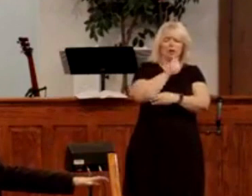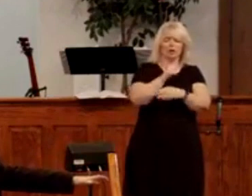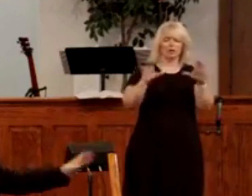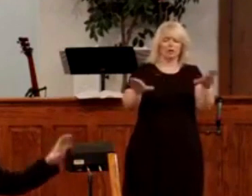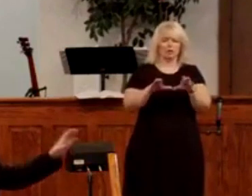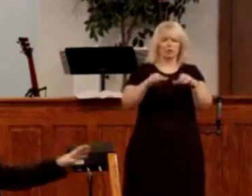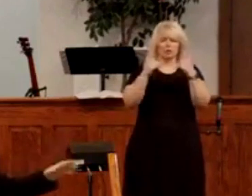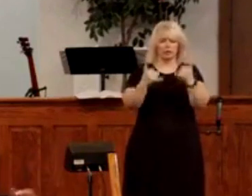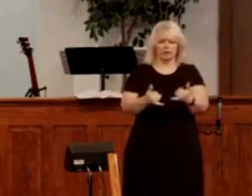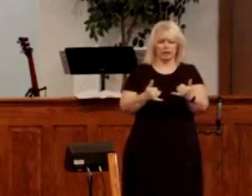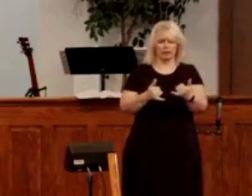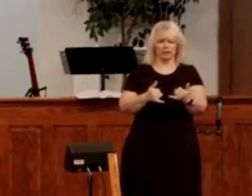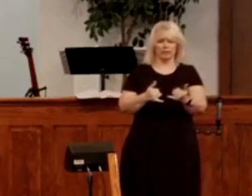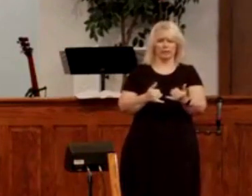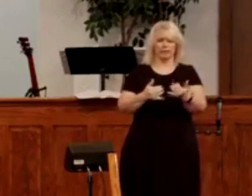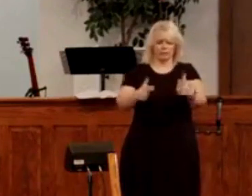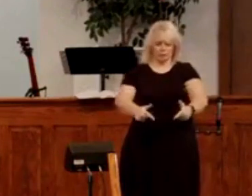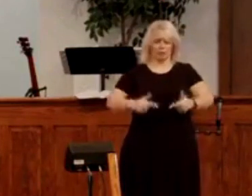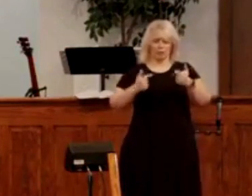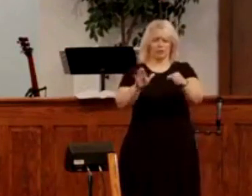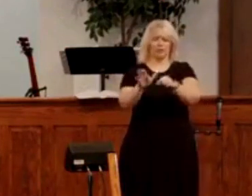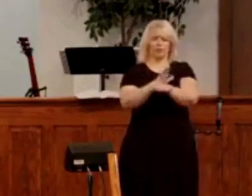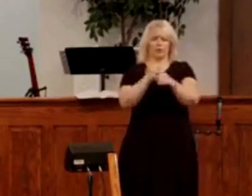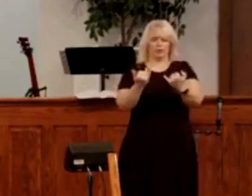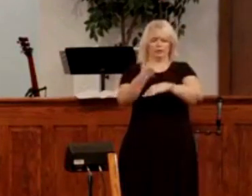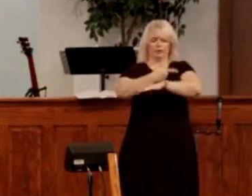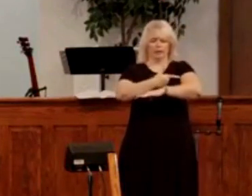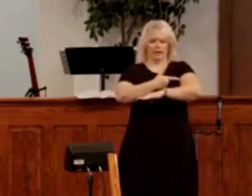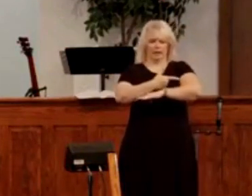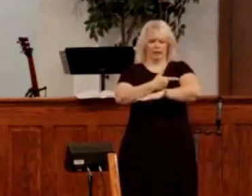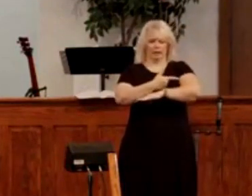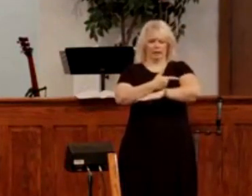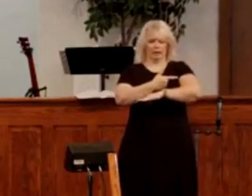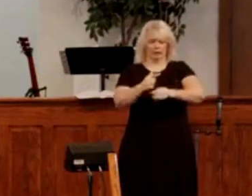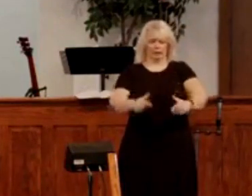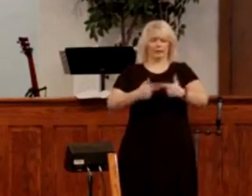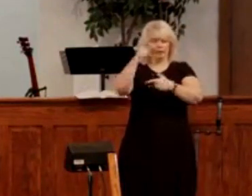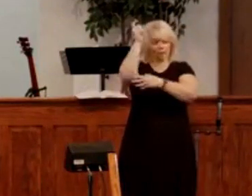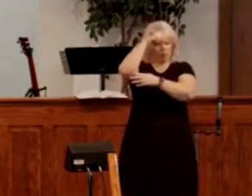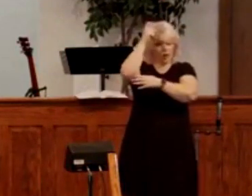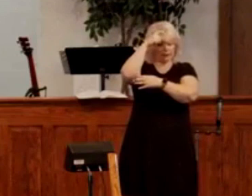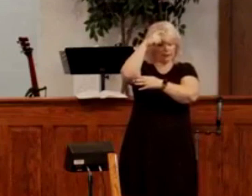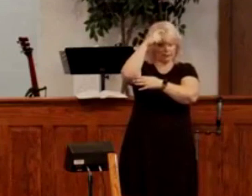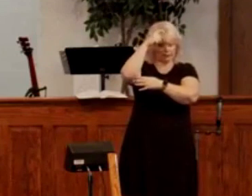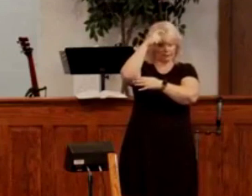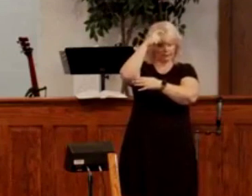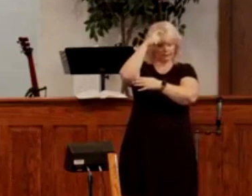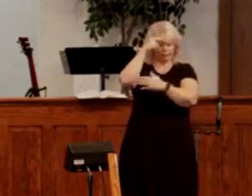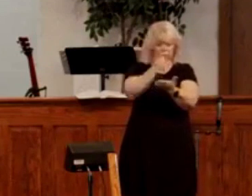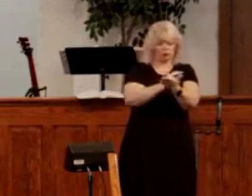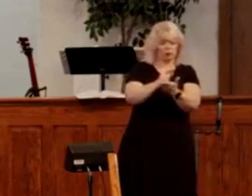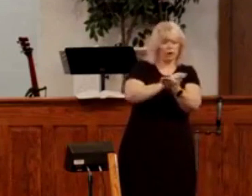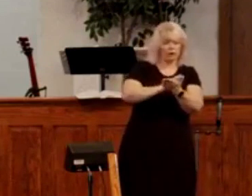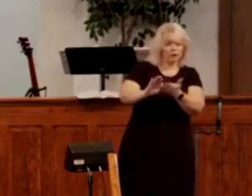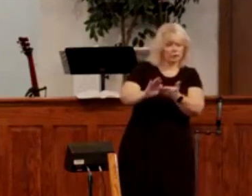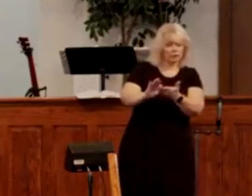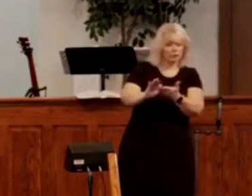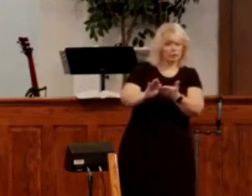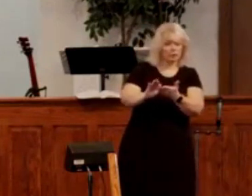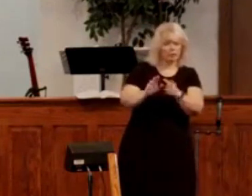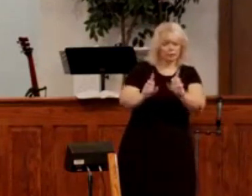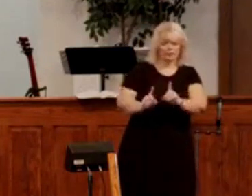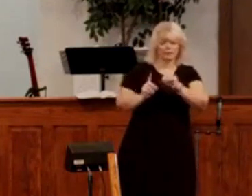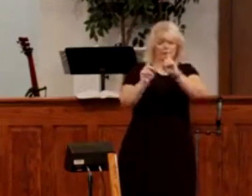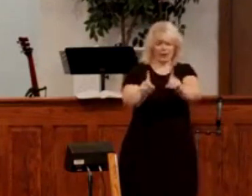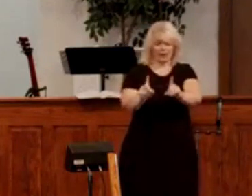that anymore. We learn from it. We live fully today. We've talked about that already. We live wisely, right? We live righteously. We live